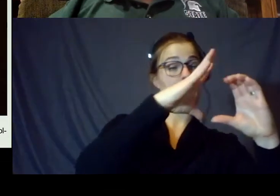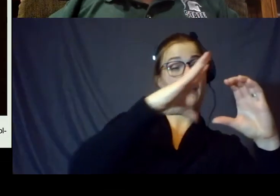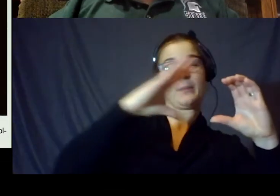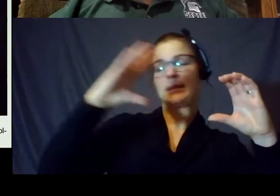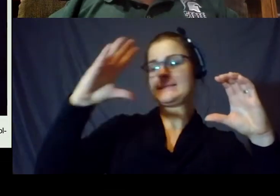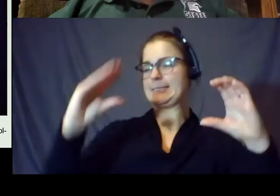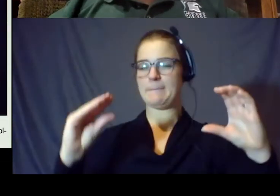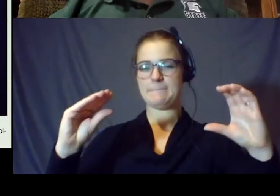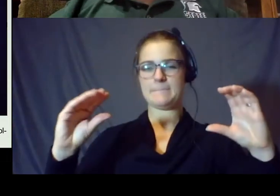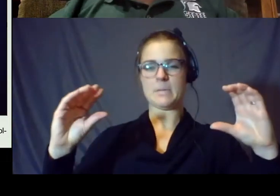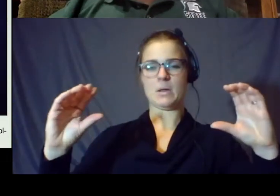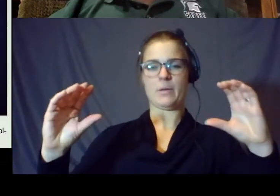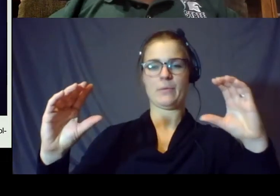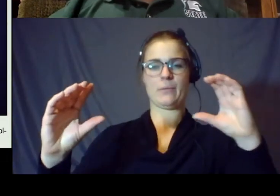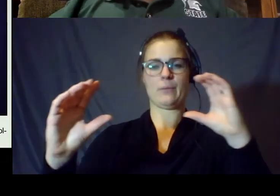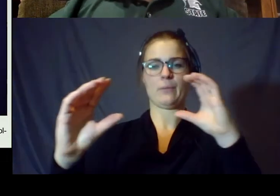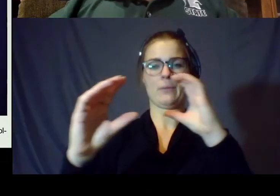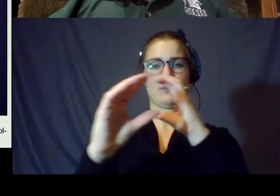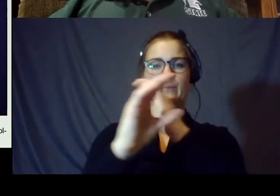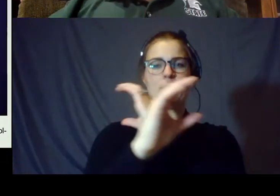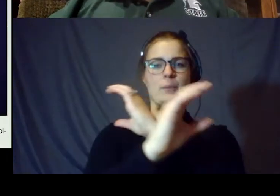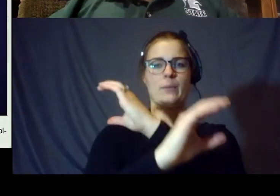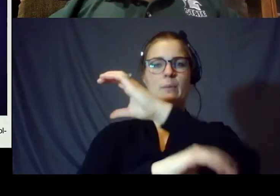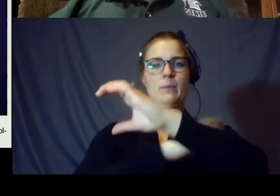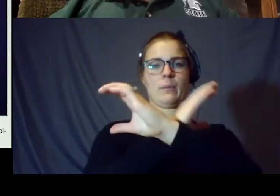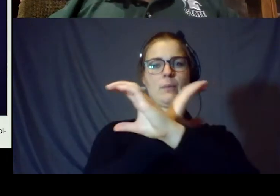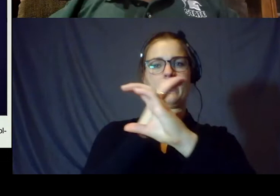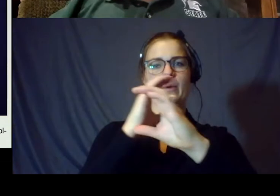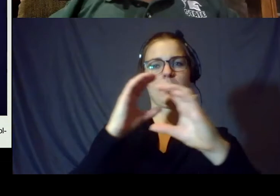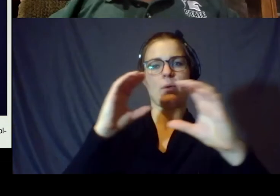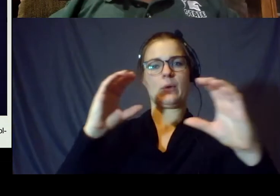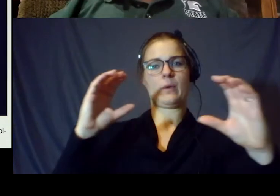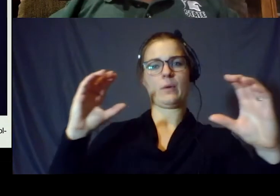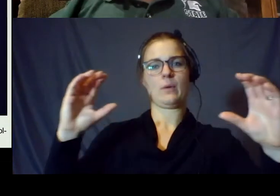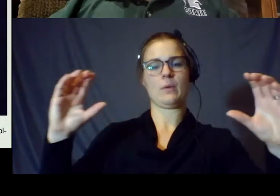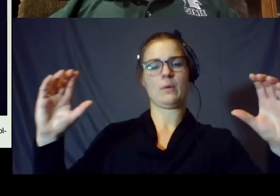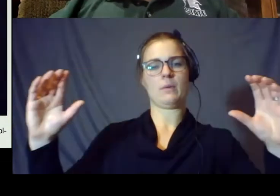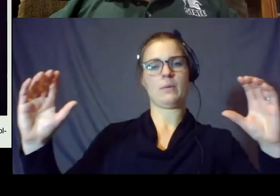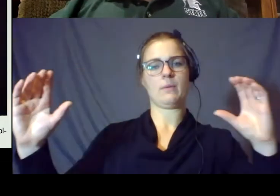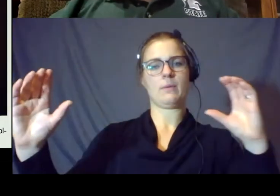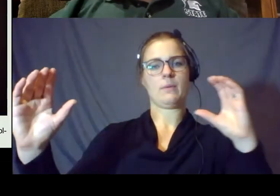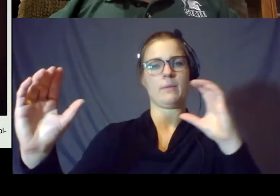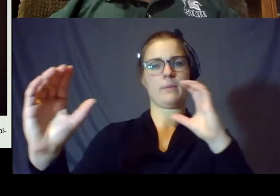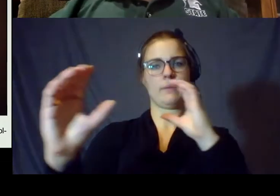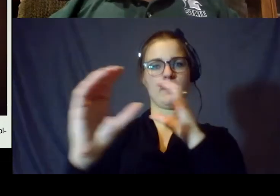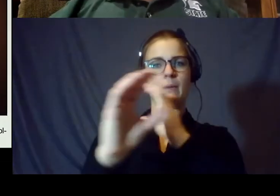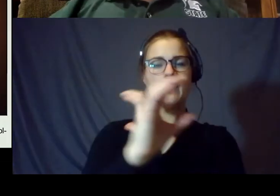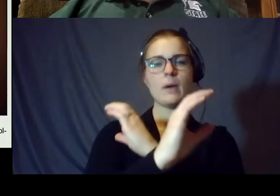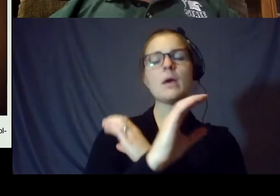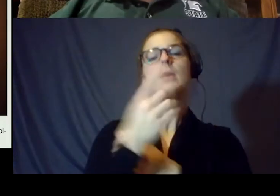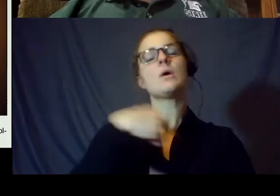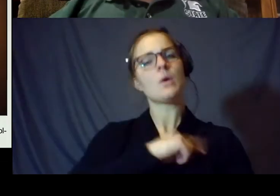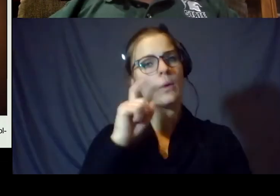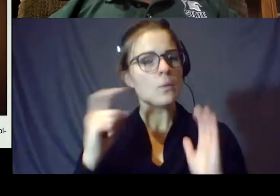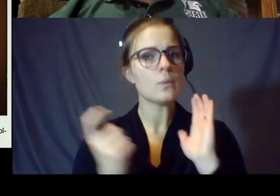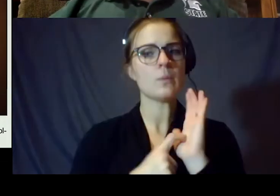one eclipses the bright one. And now the bright one passes in front of the dim one. So what we see is this